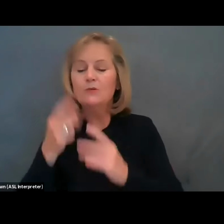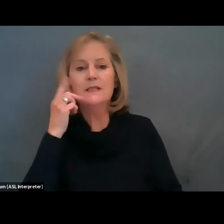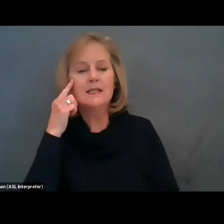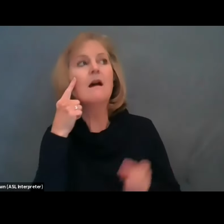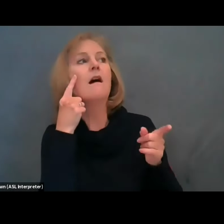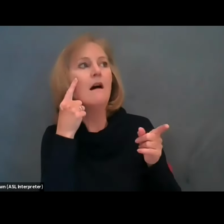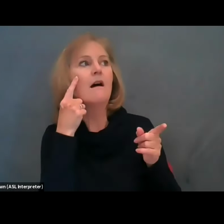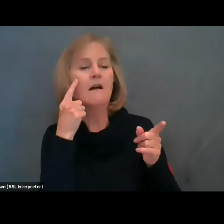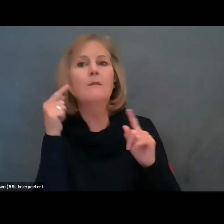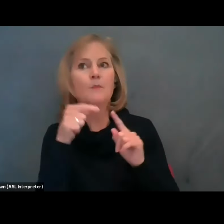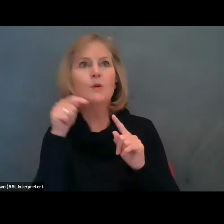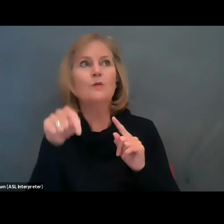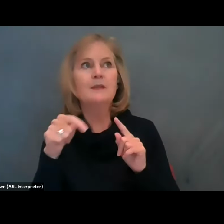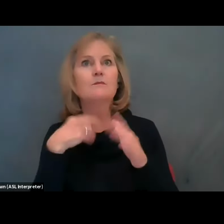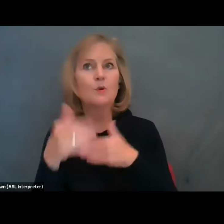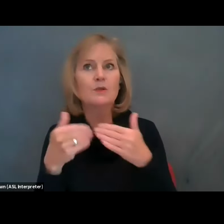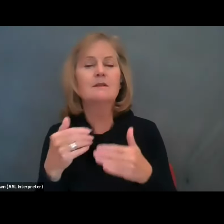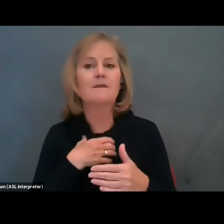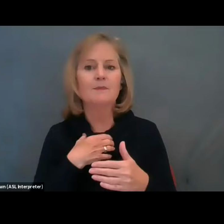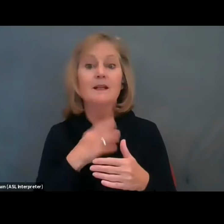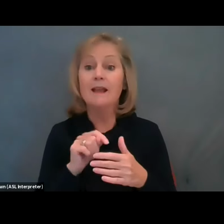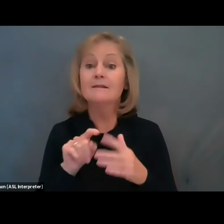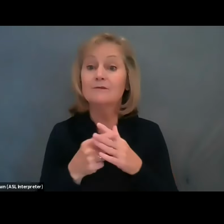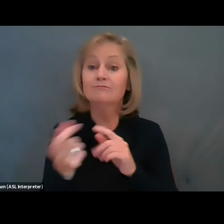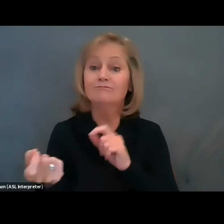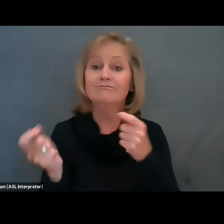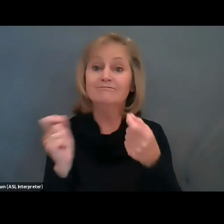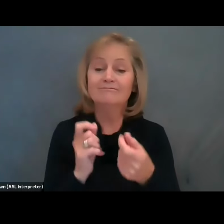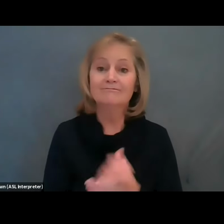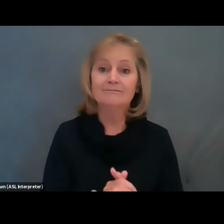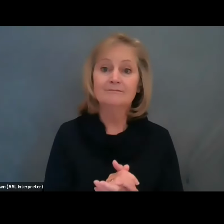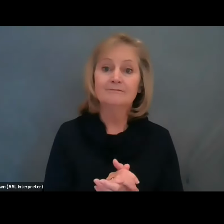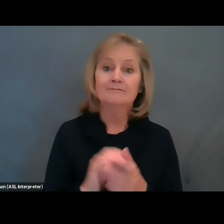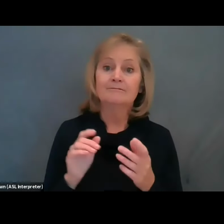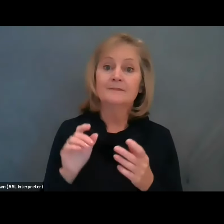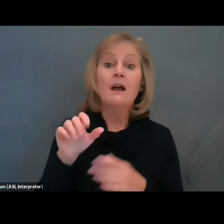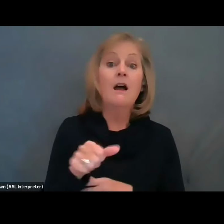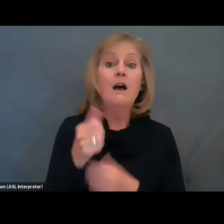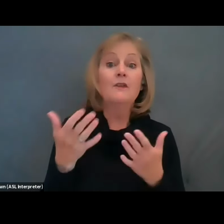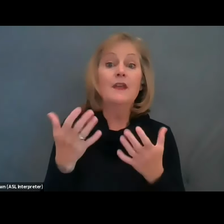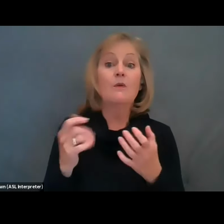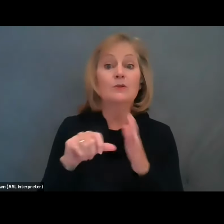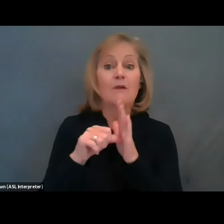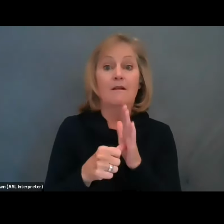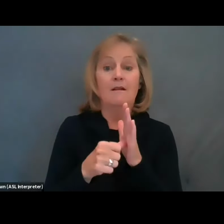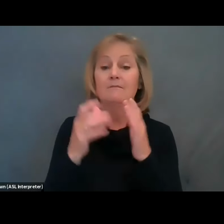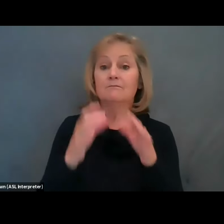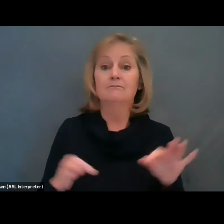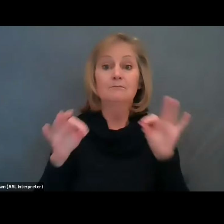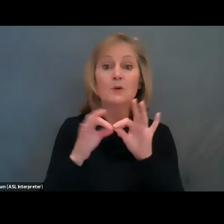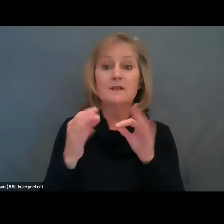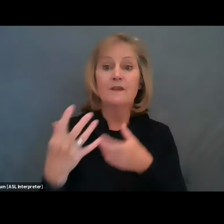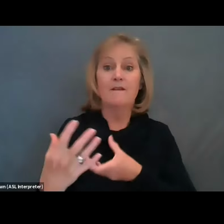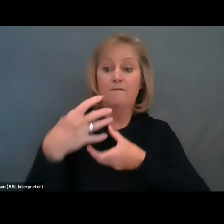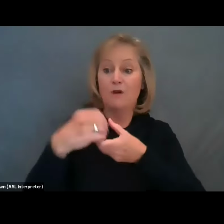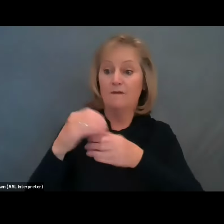there's a point to this process and things do start to change. Another thing I wanted to highlight is the importance of